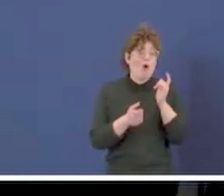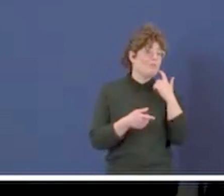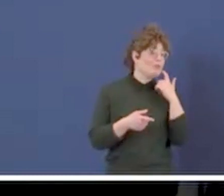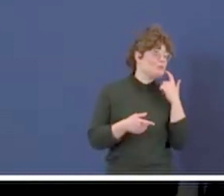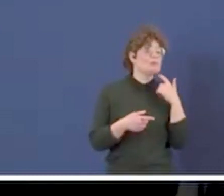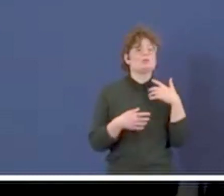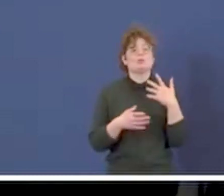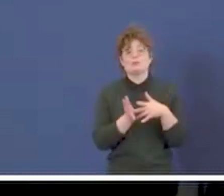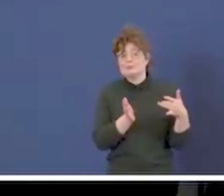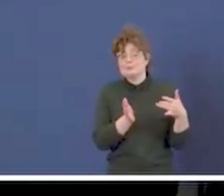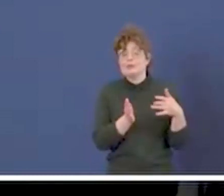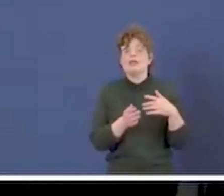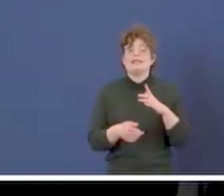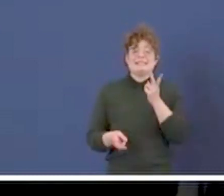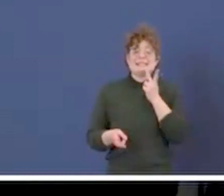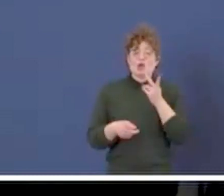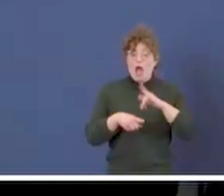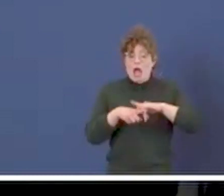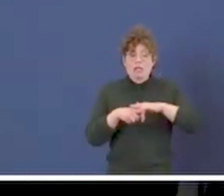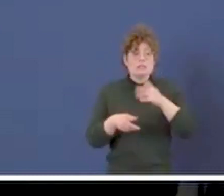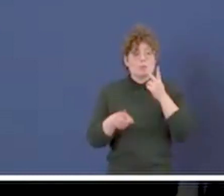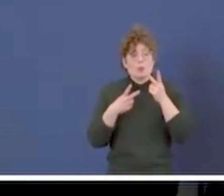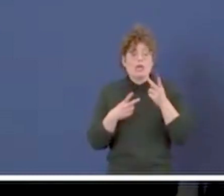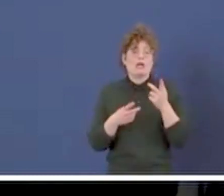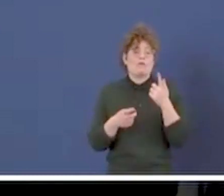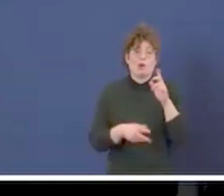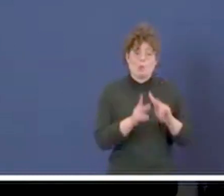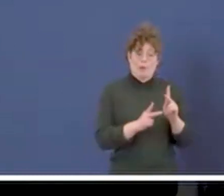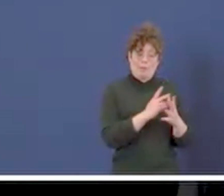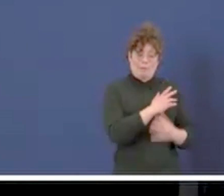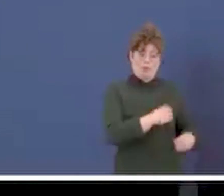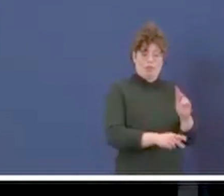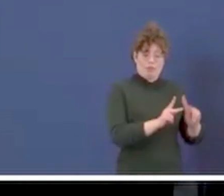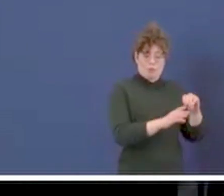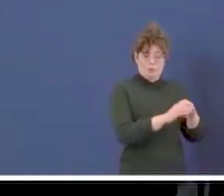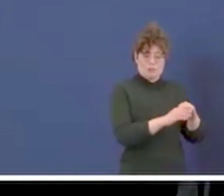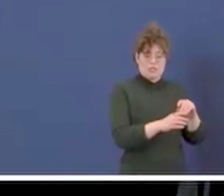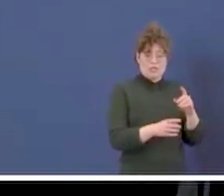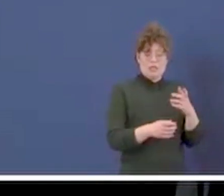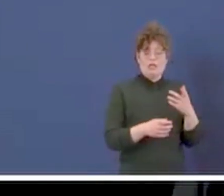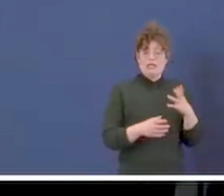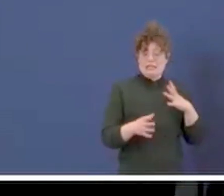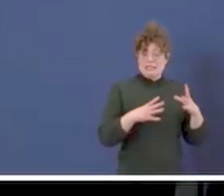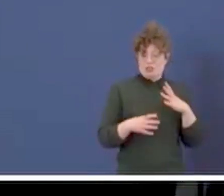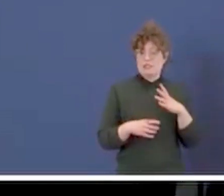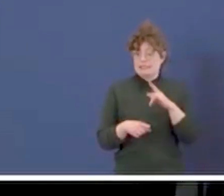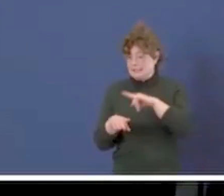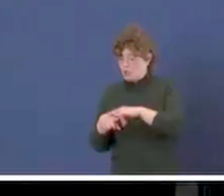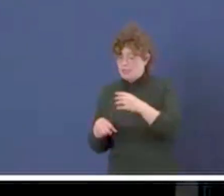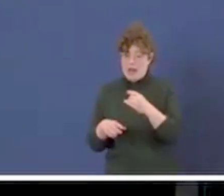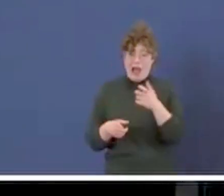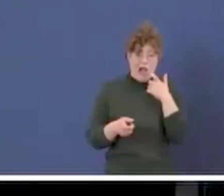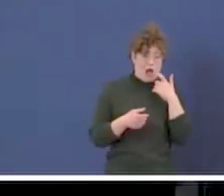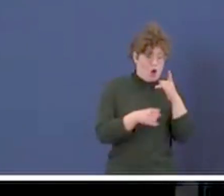time to understand that for people in these conditions, cigarettes and alcohol are vacation, because that's